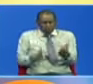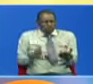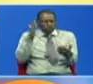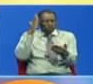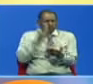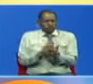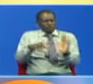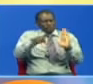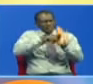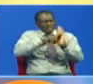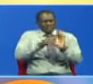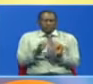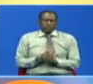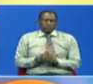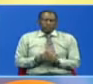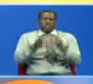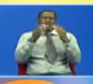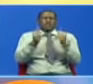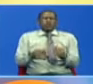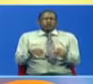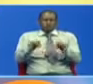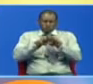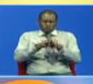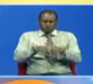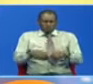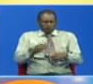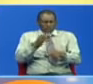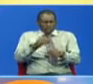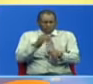We are taking additional measures also to provide